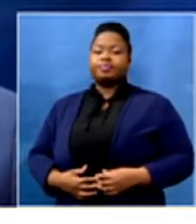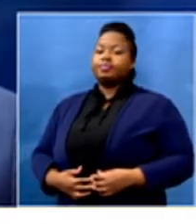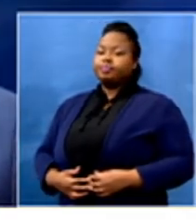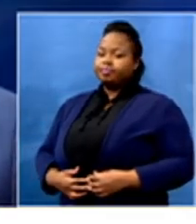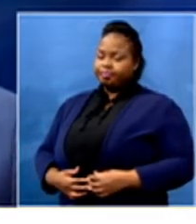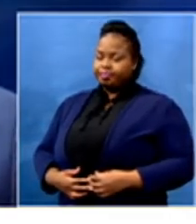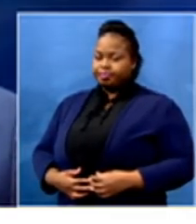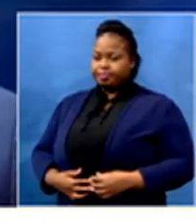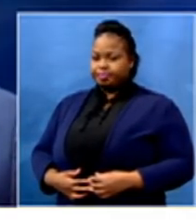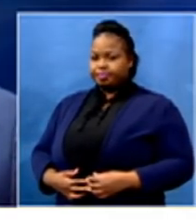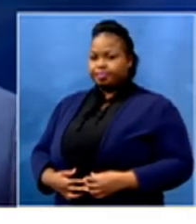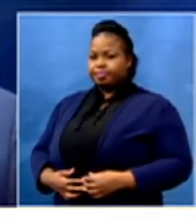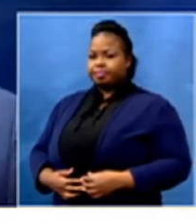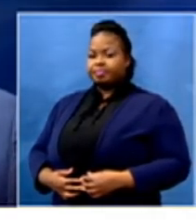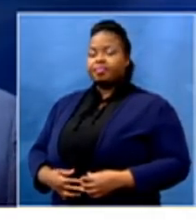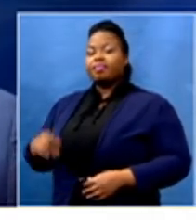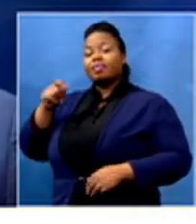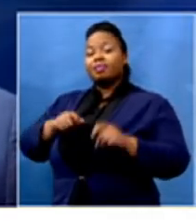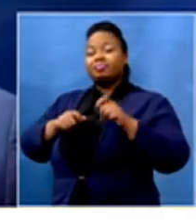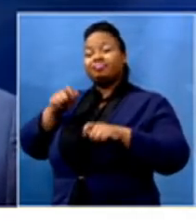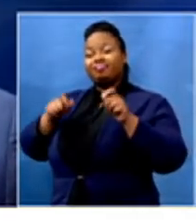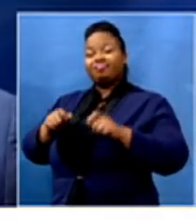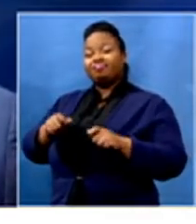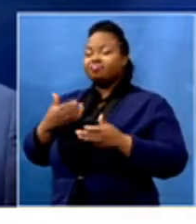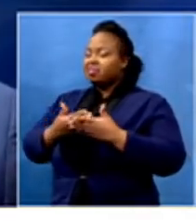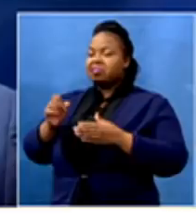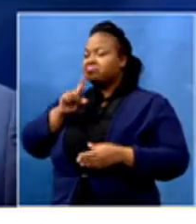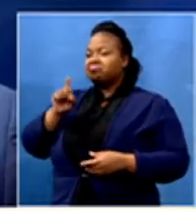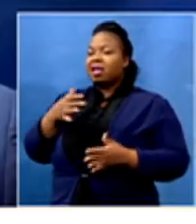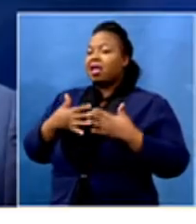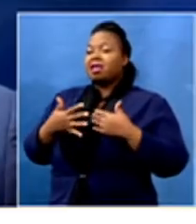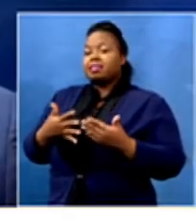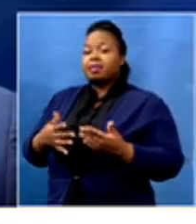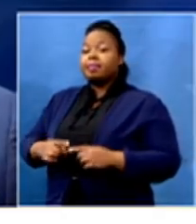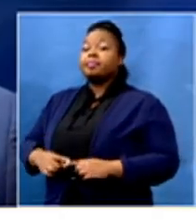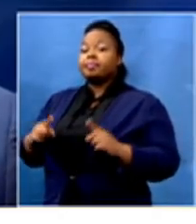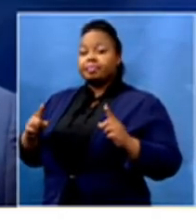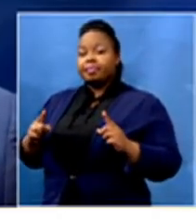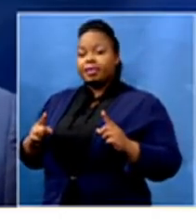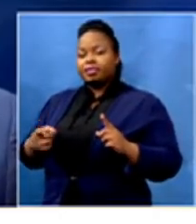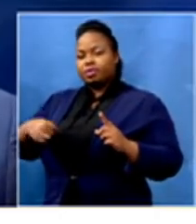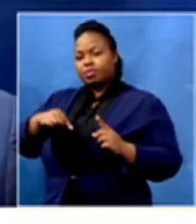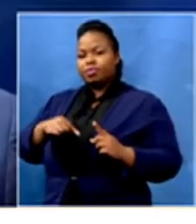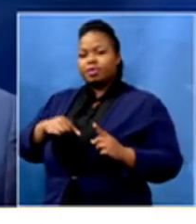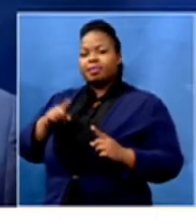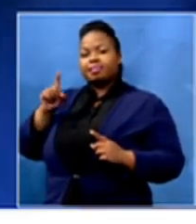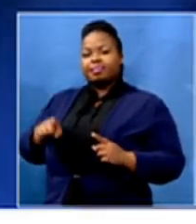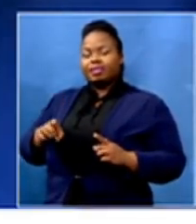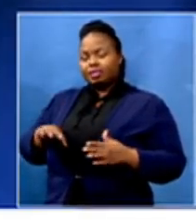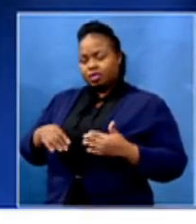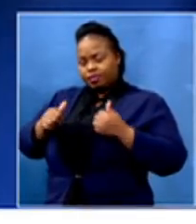Well, people can question anything, but we have to go by some kind of